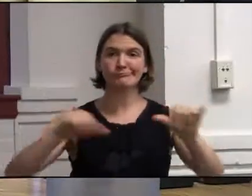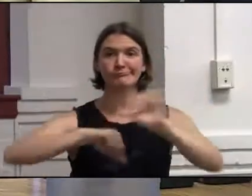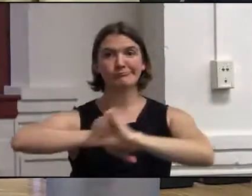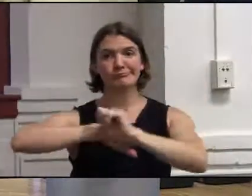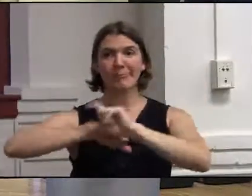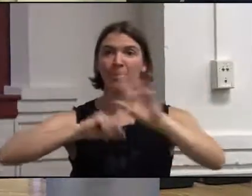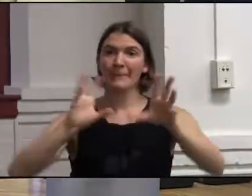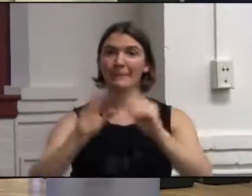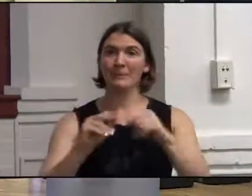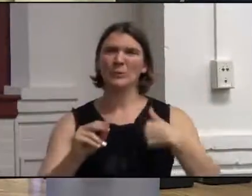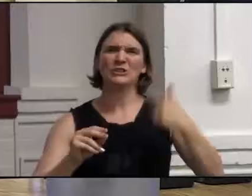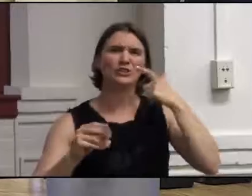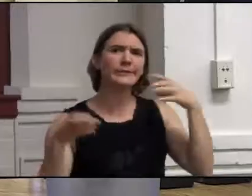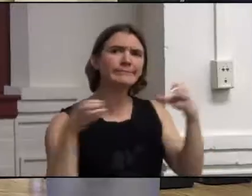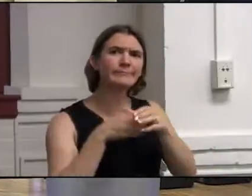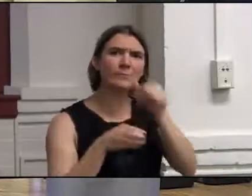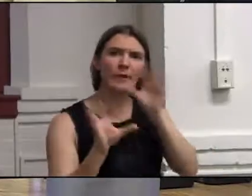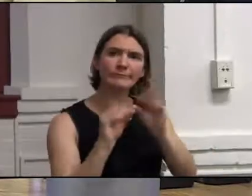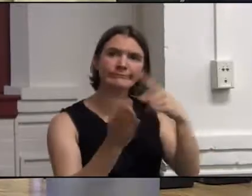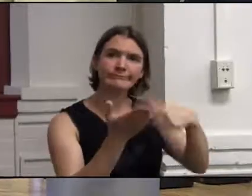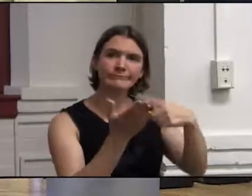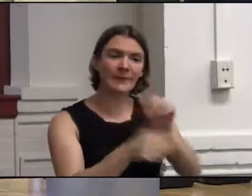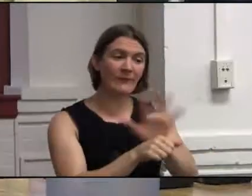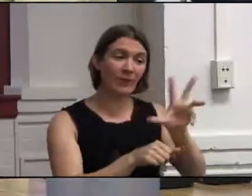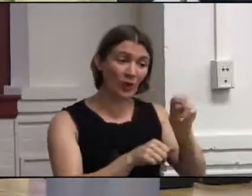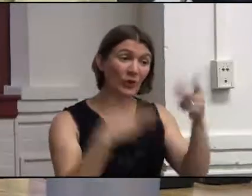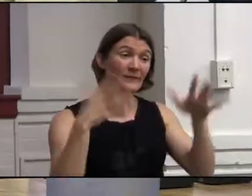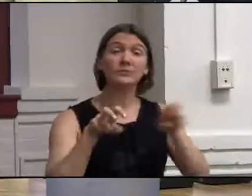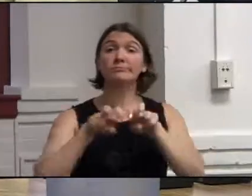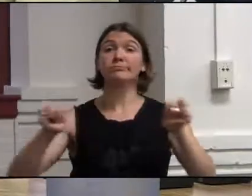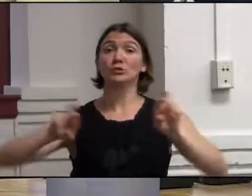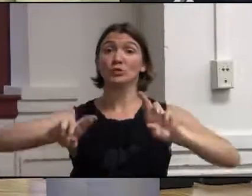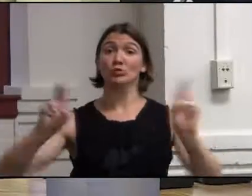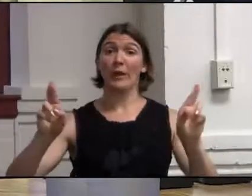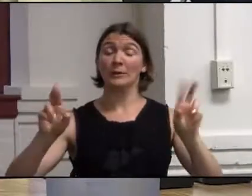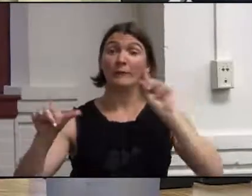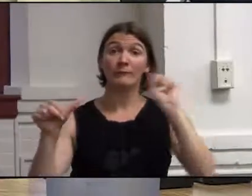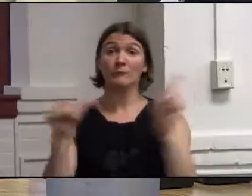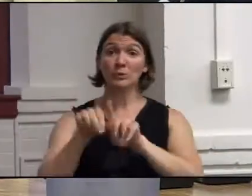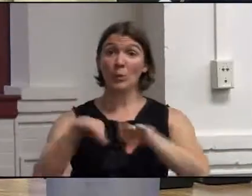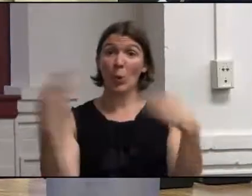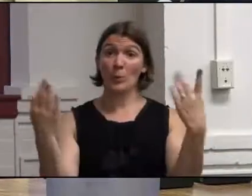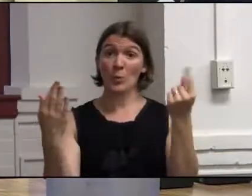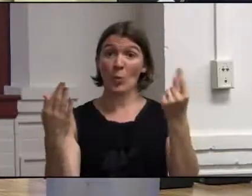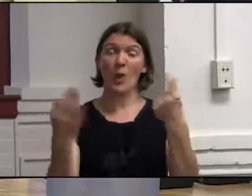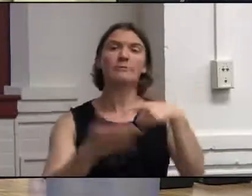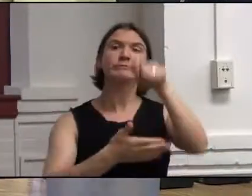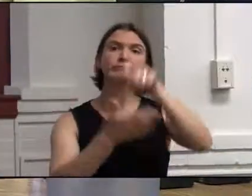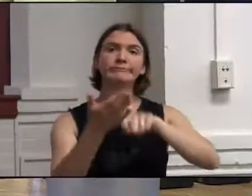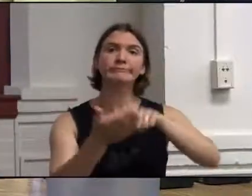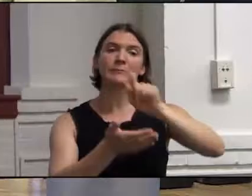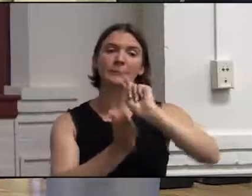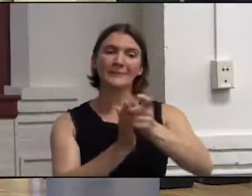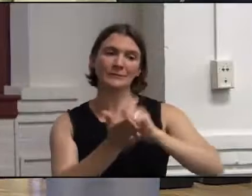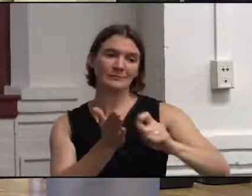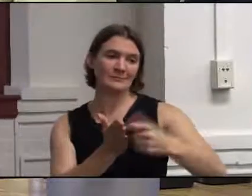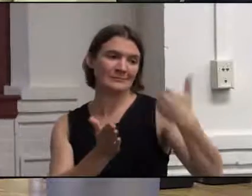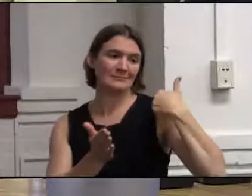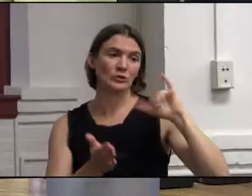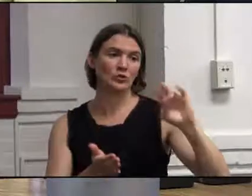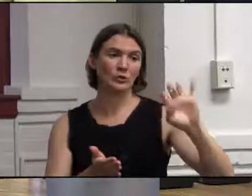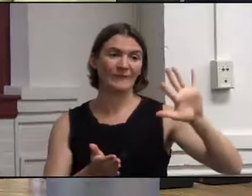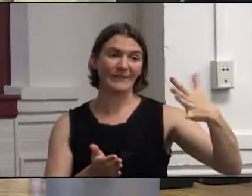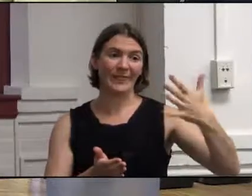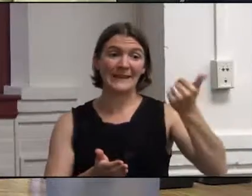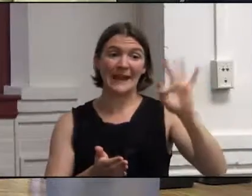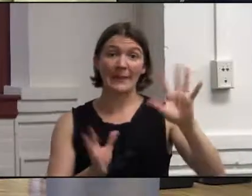we went into executive session at 5:30. First up is to approve the minutes of the June 5th and